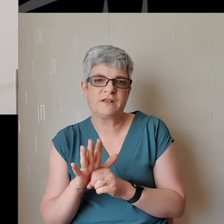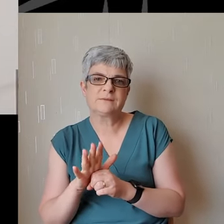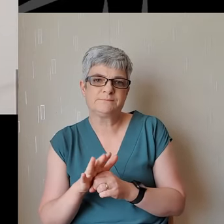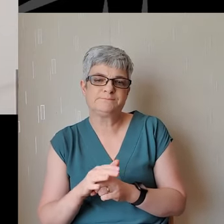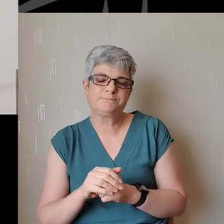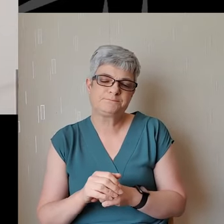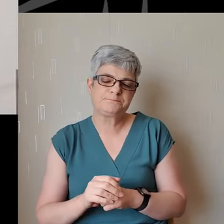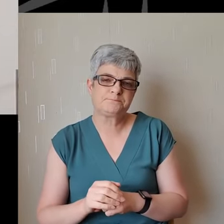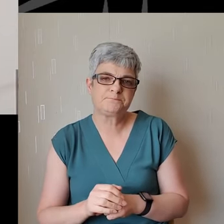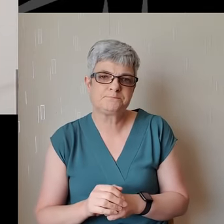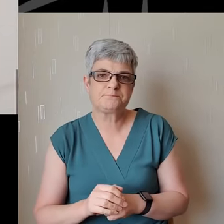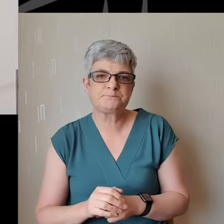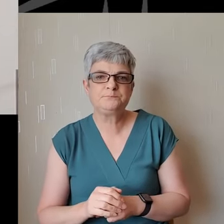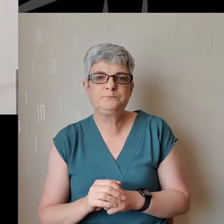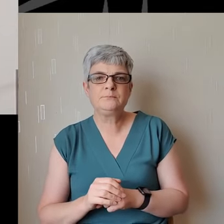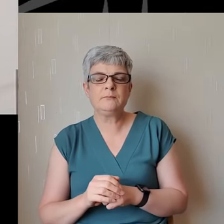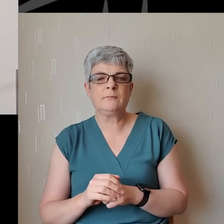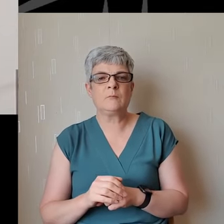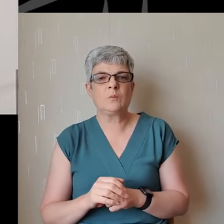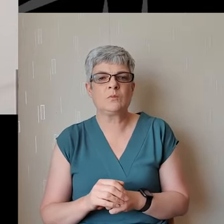time in which we live.